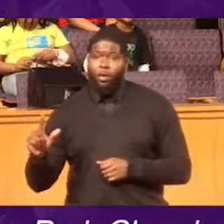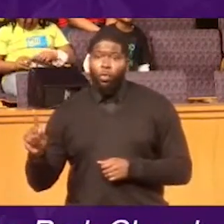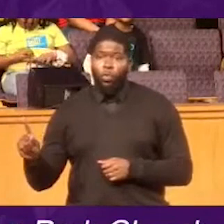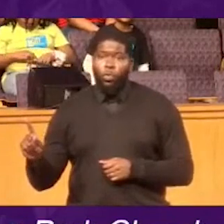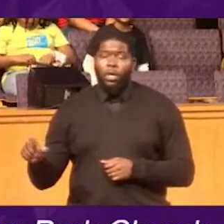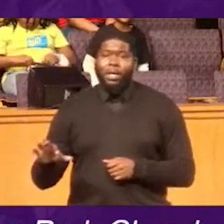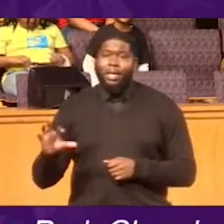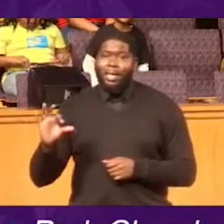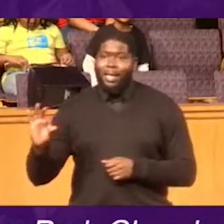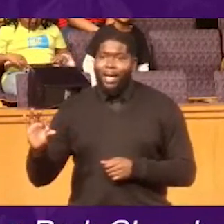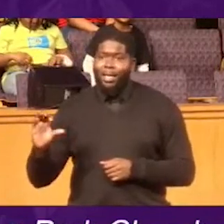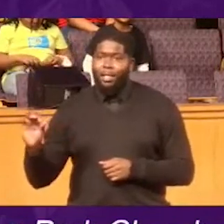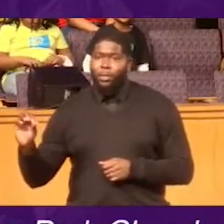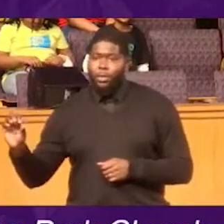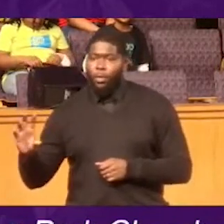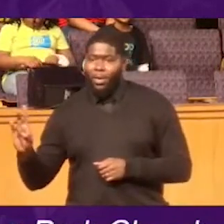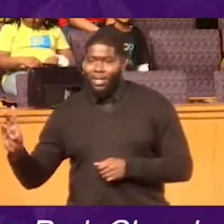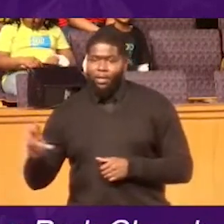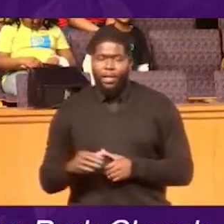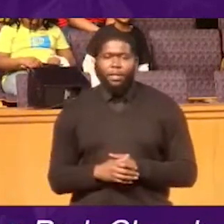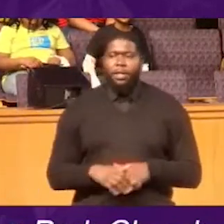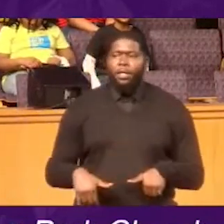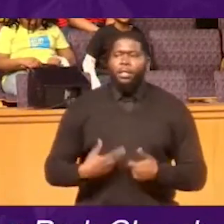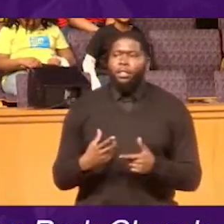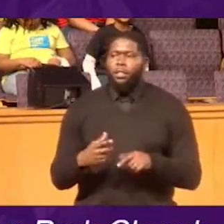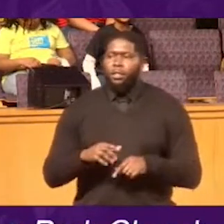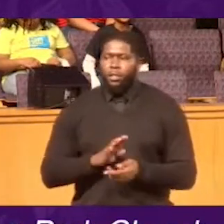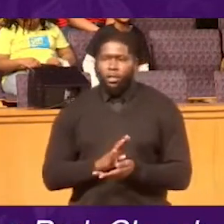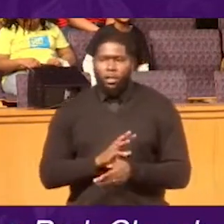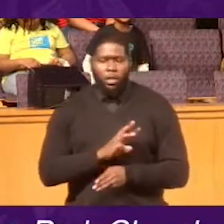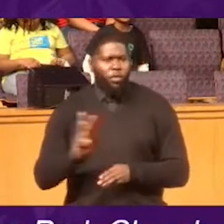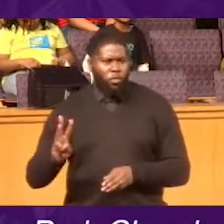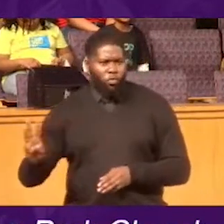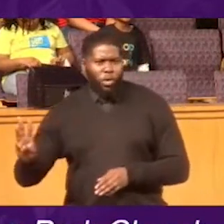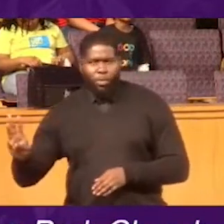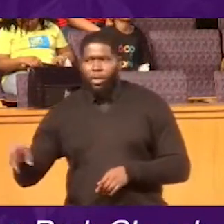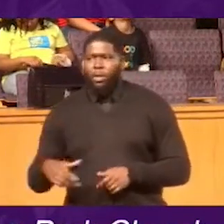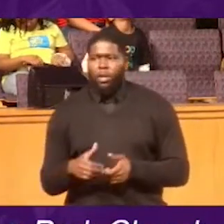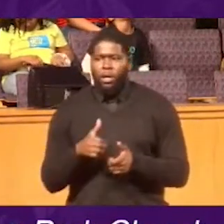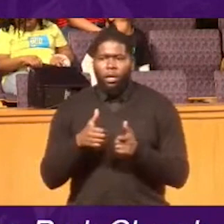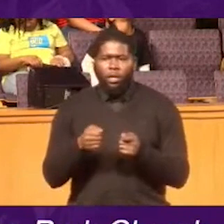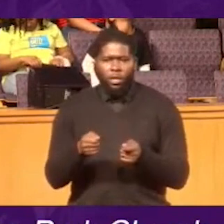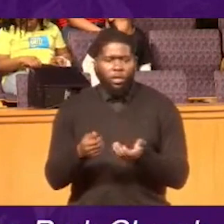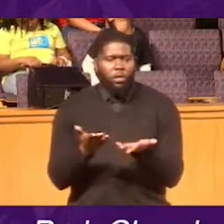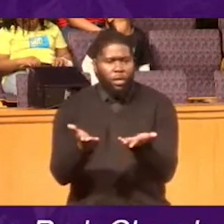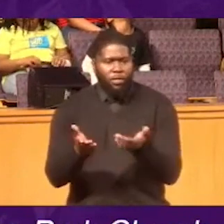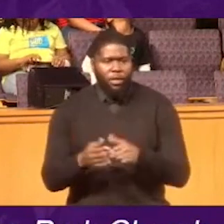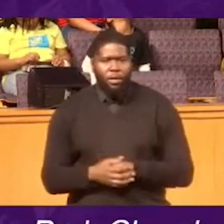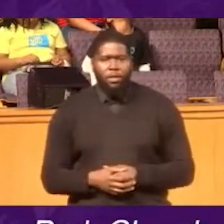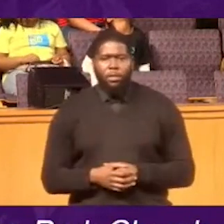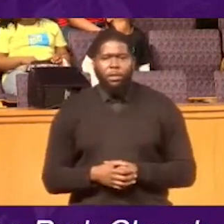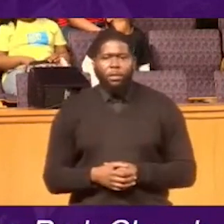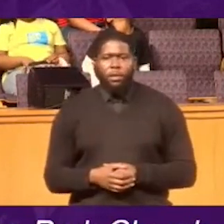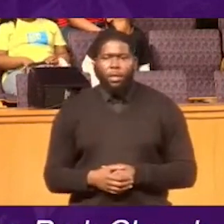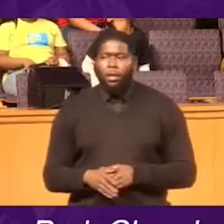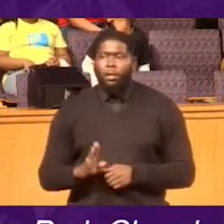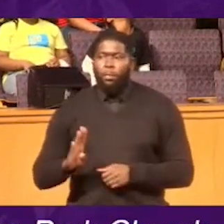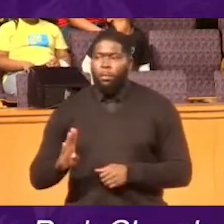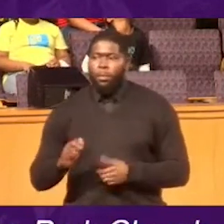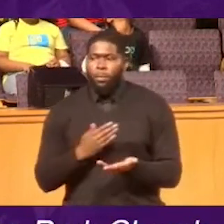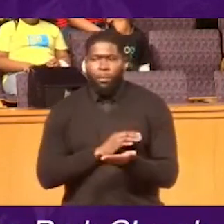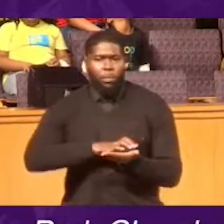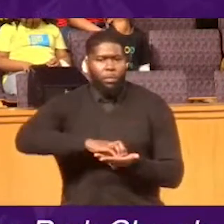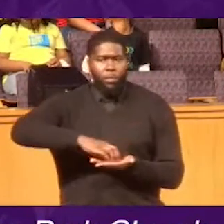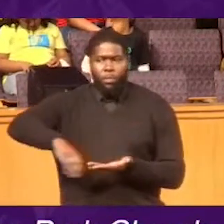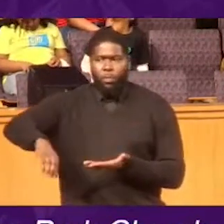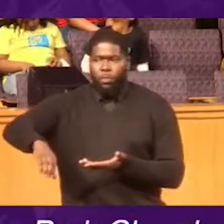704-271-9007. If you're on our website, there's a Give Online icon that's on your screen. You can give that way. If you want to use Bill Pay, you can use